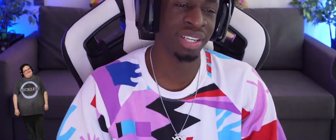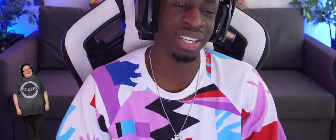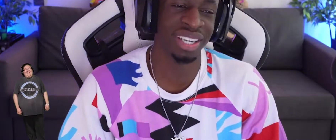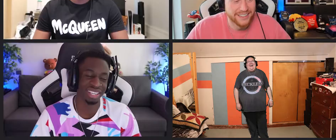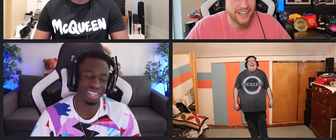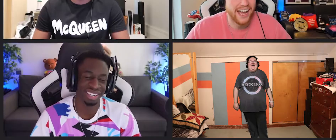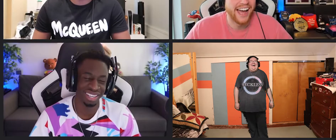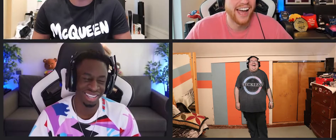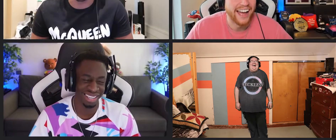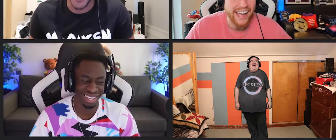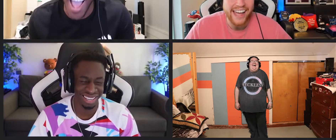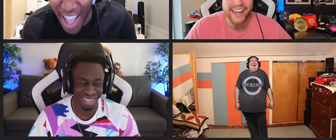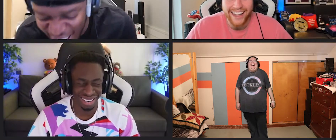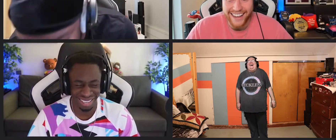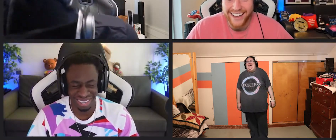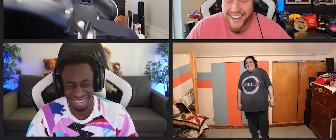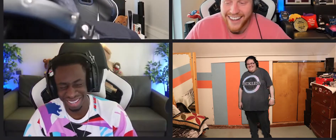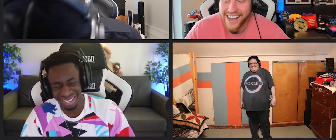moan.